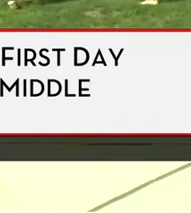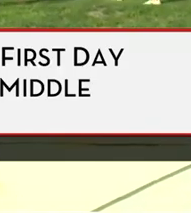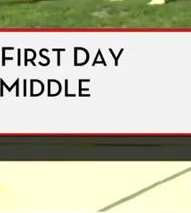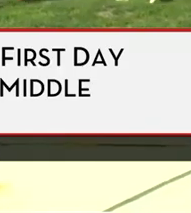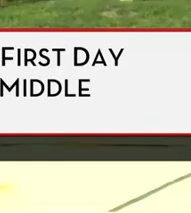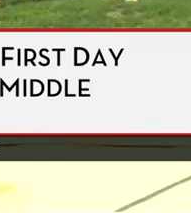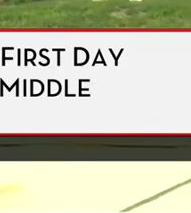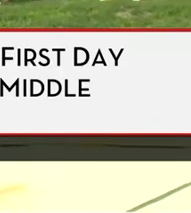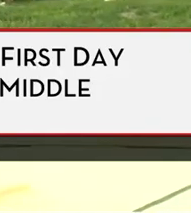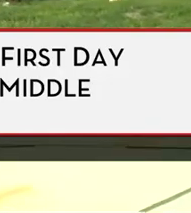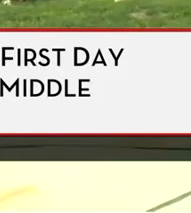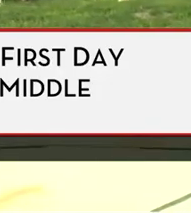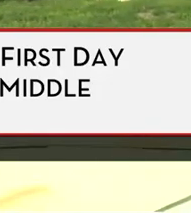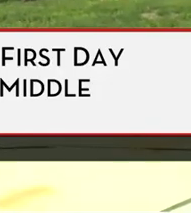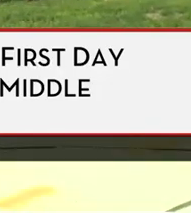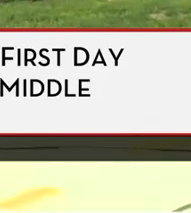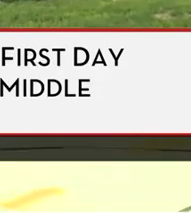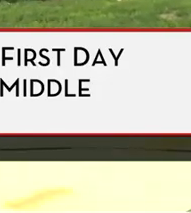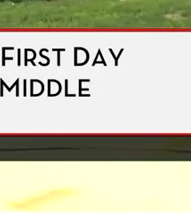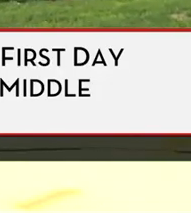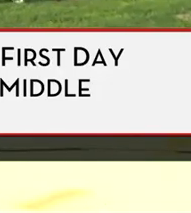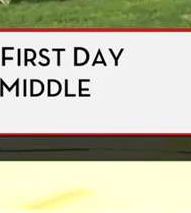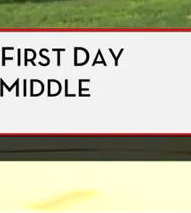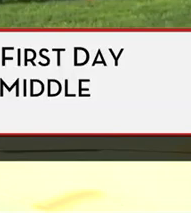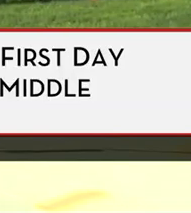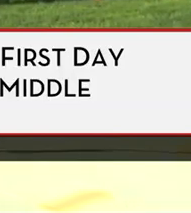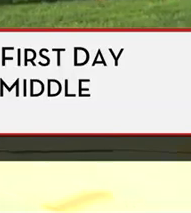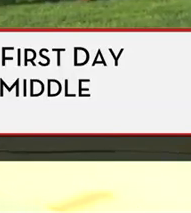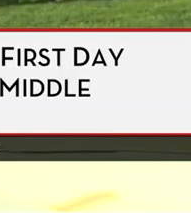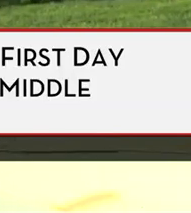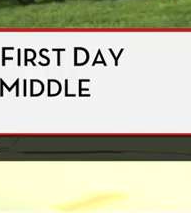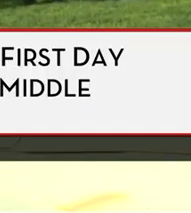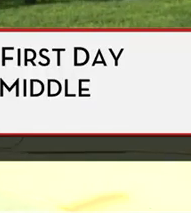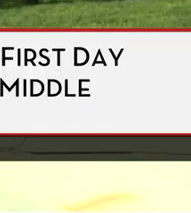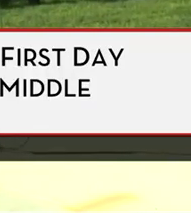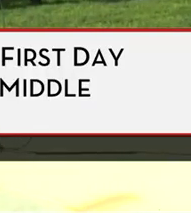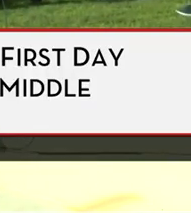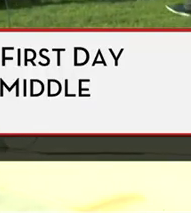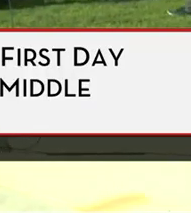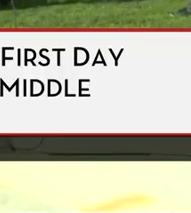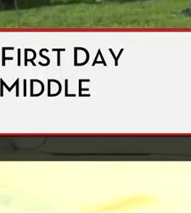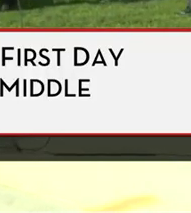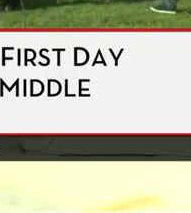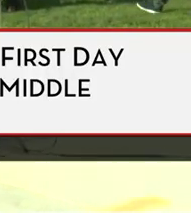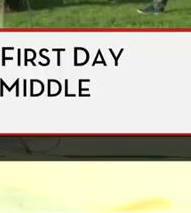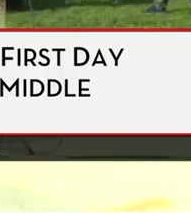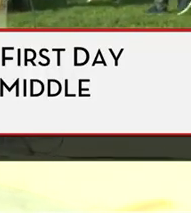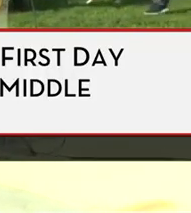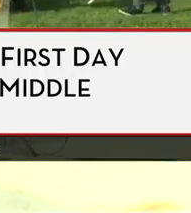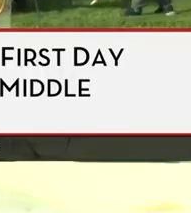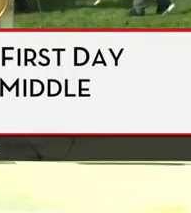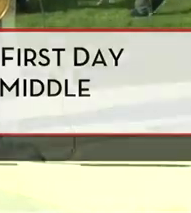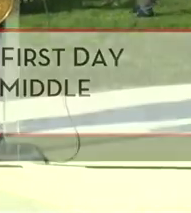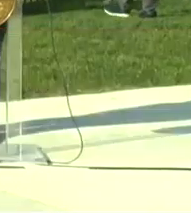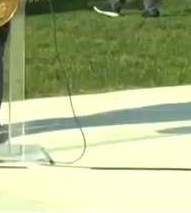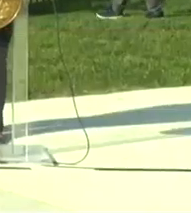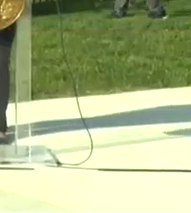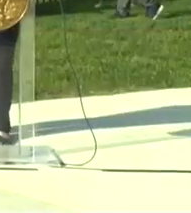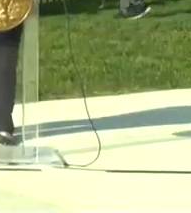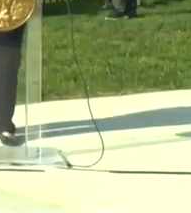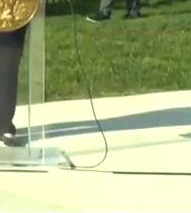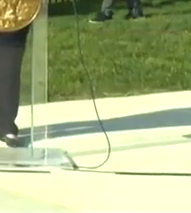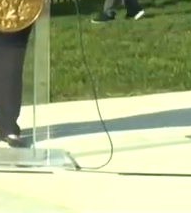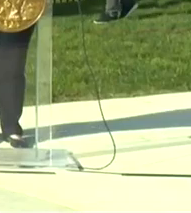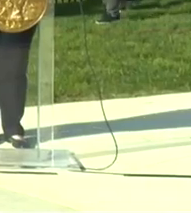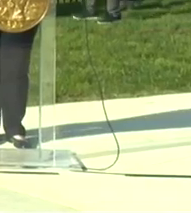I'm excited to officially welcome you today as we cut the ribbon on this spectacularly modernized building. Welcome to Mayor Bowser,